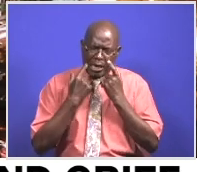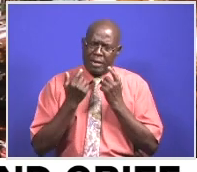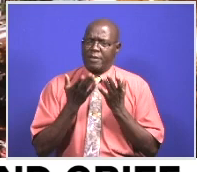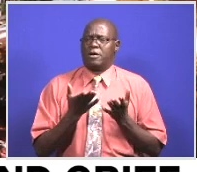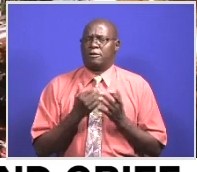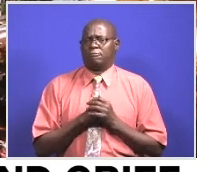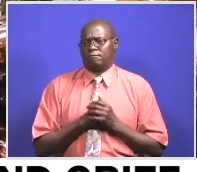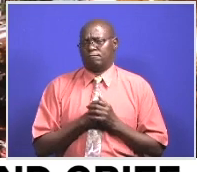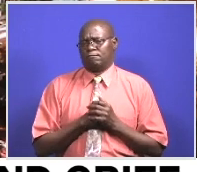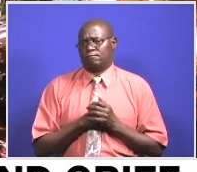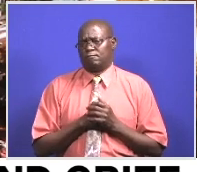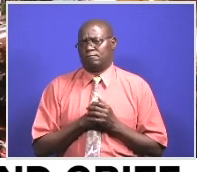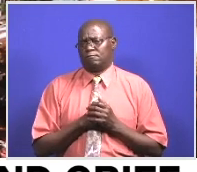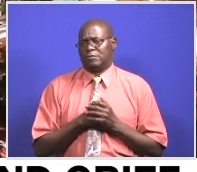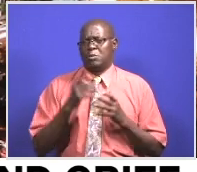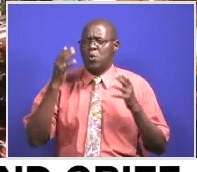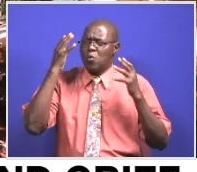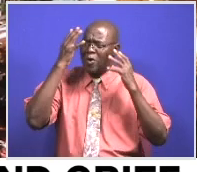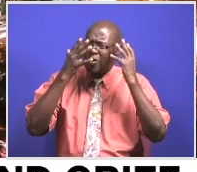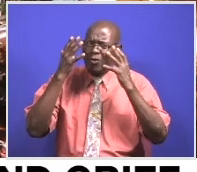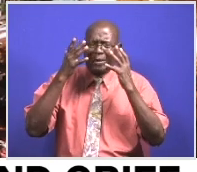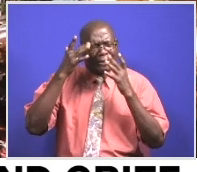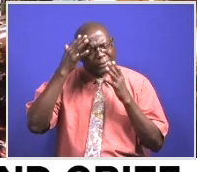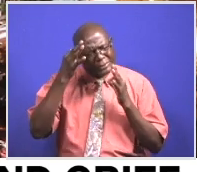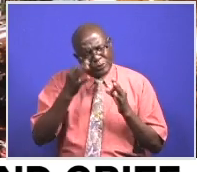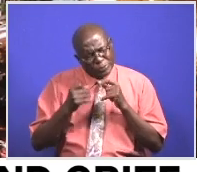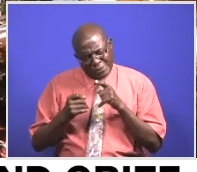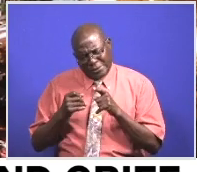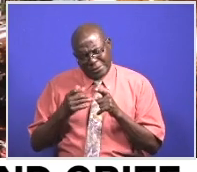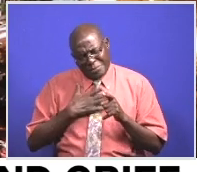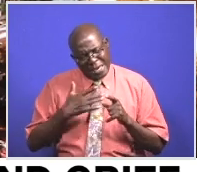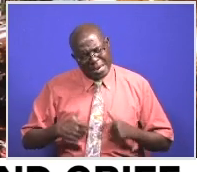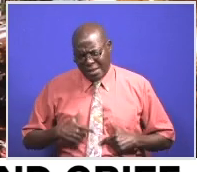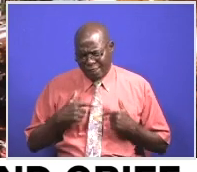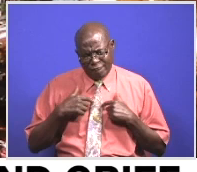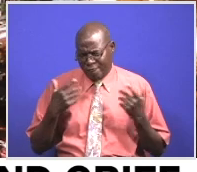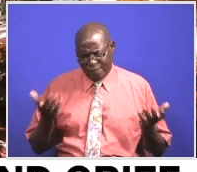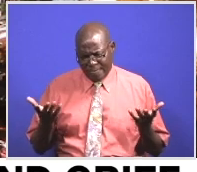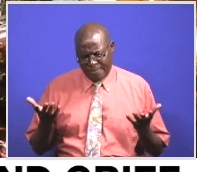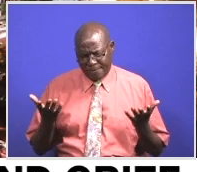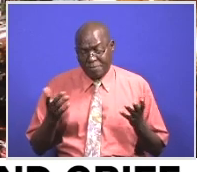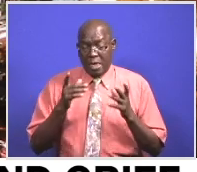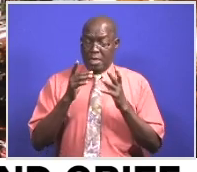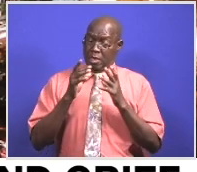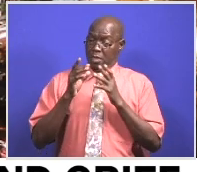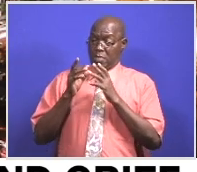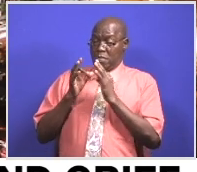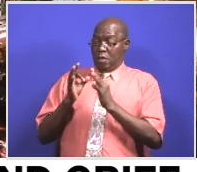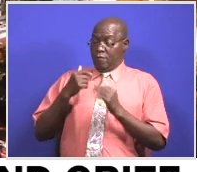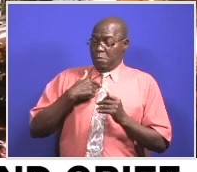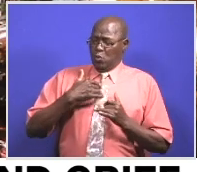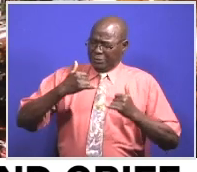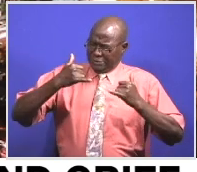is this the decision I'm making for my life? Because if I want to remain in